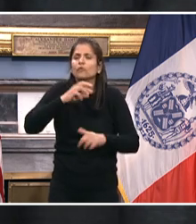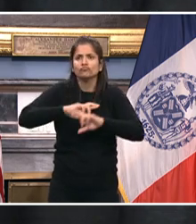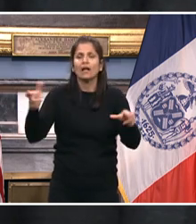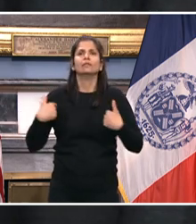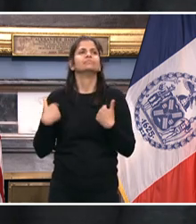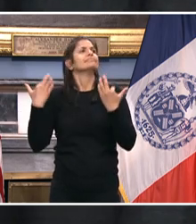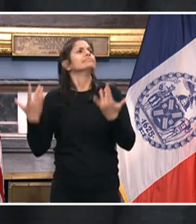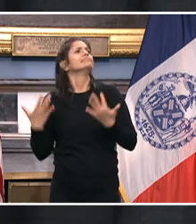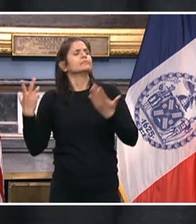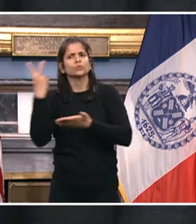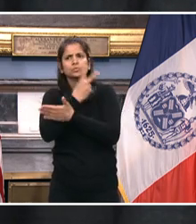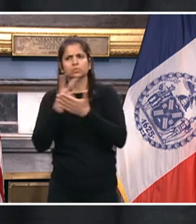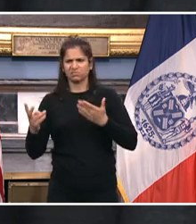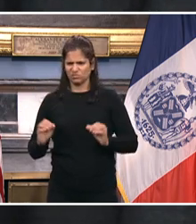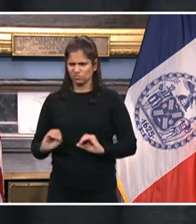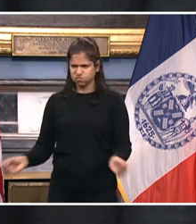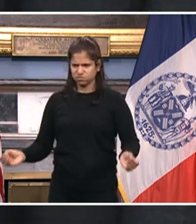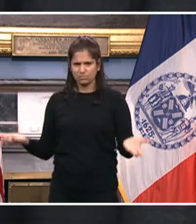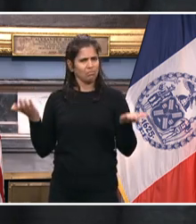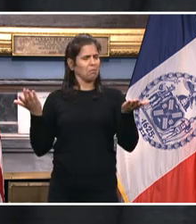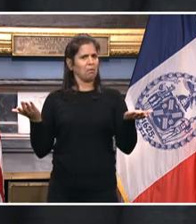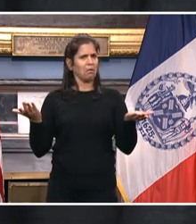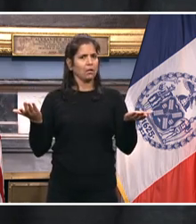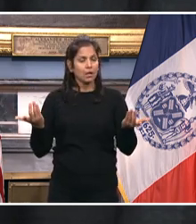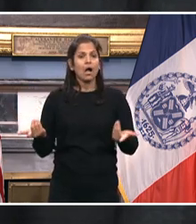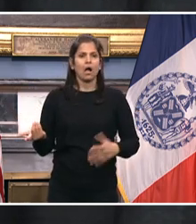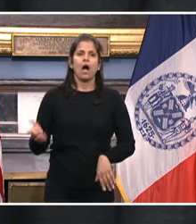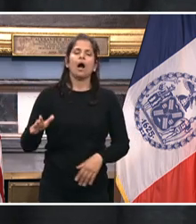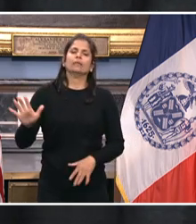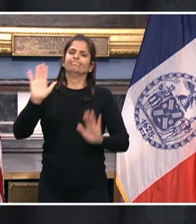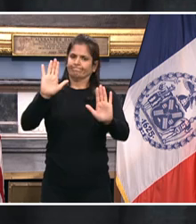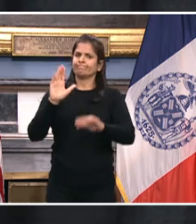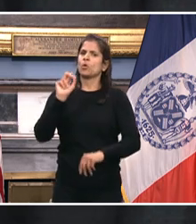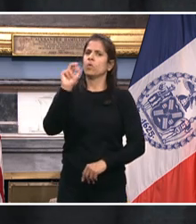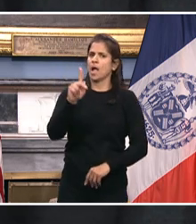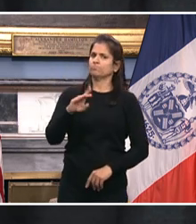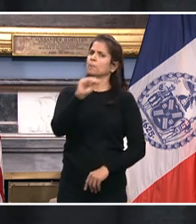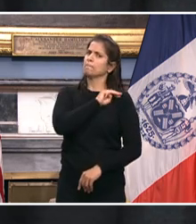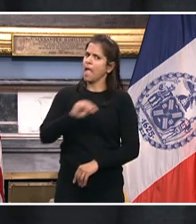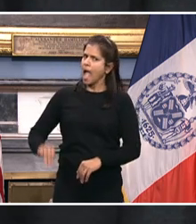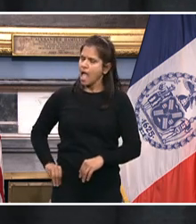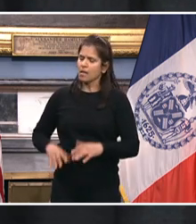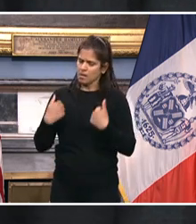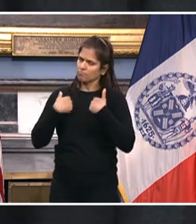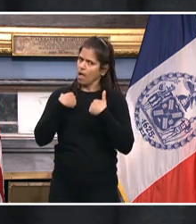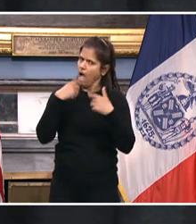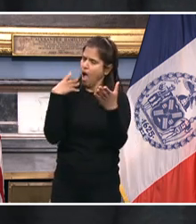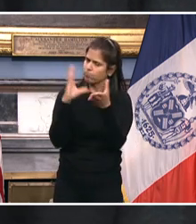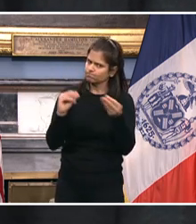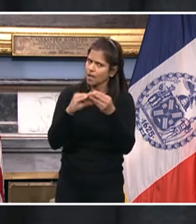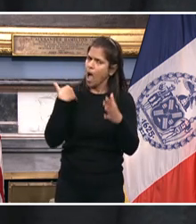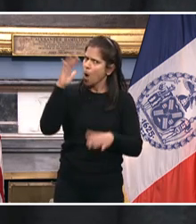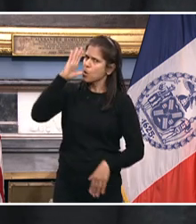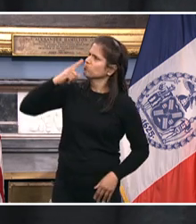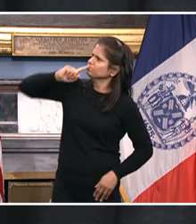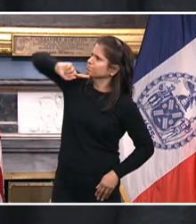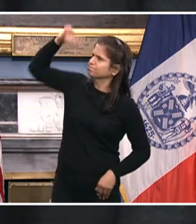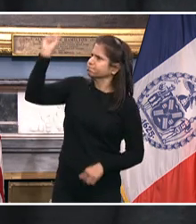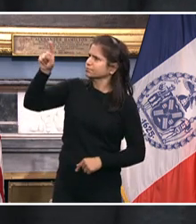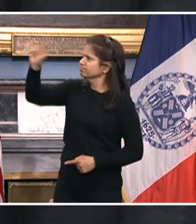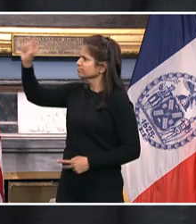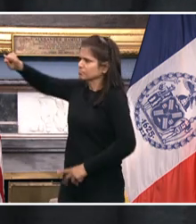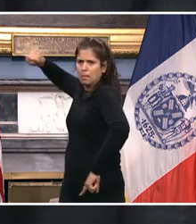is unacceptable. I'm going to assume what you're saying is accurate, and it's unacceptable. People must get their meals. I'll talk to the commissioner